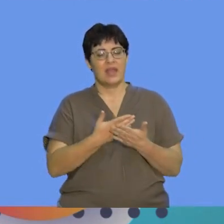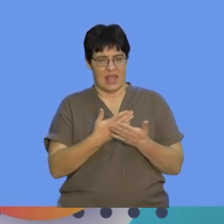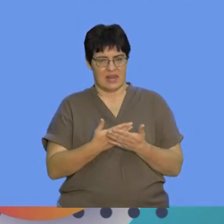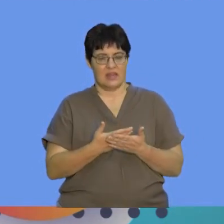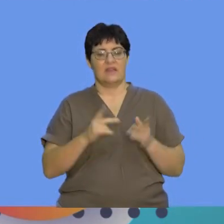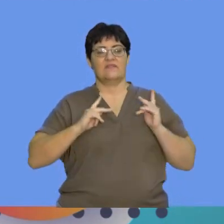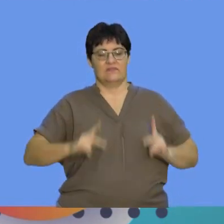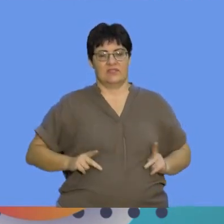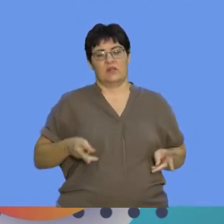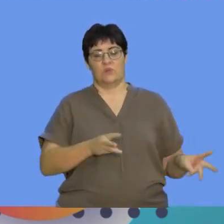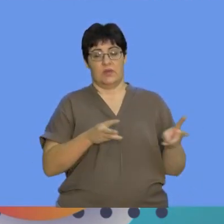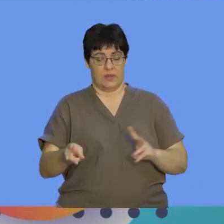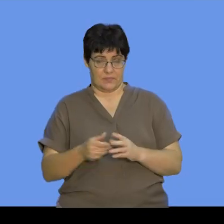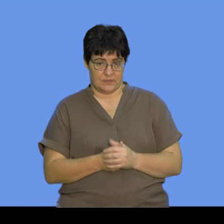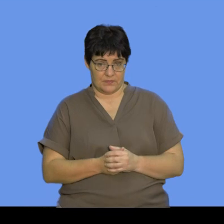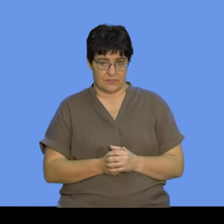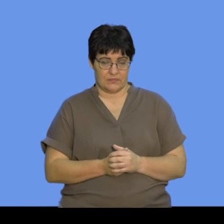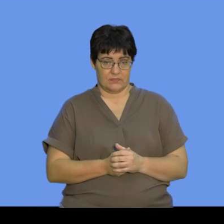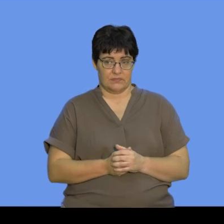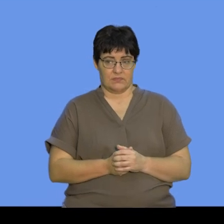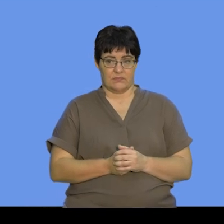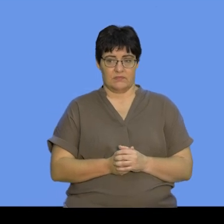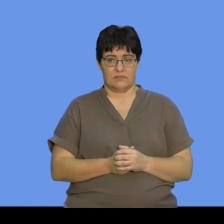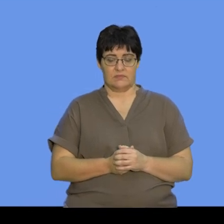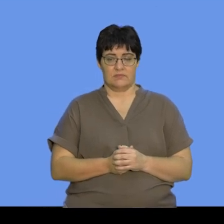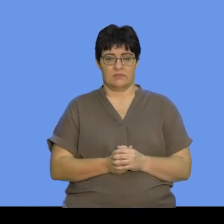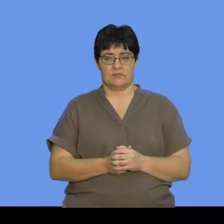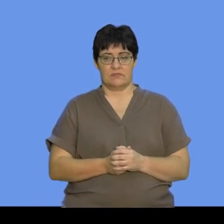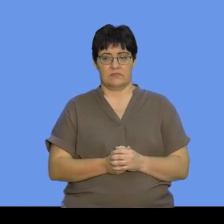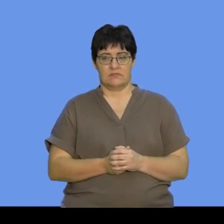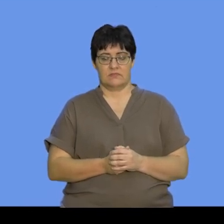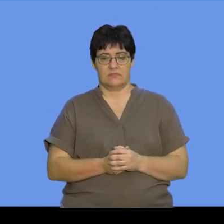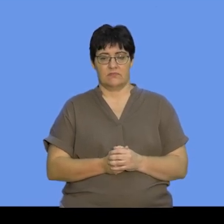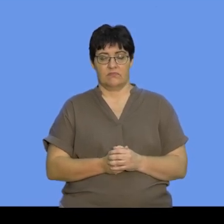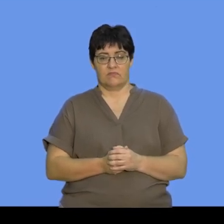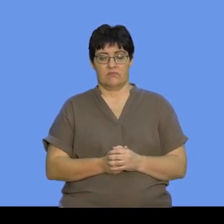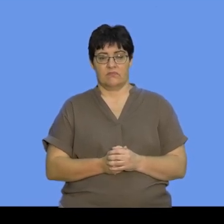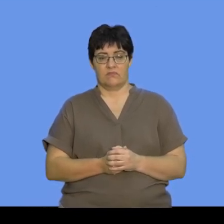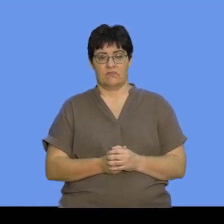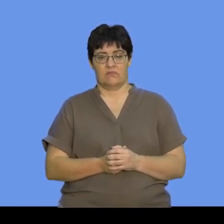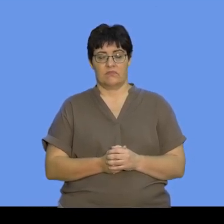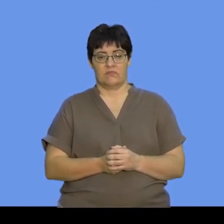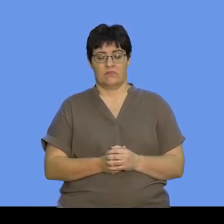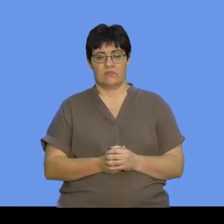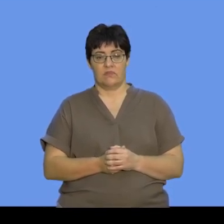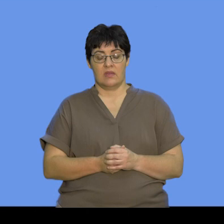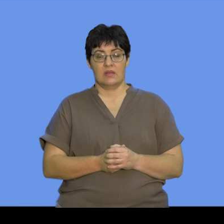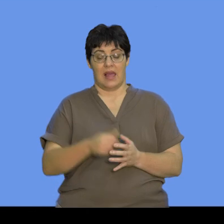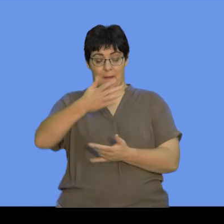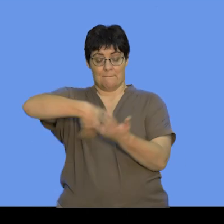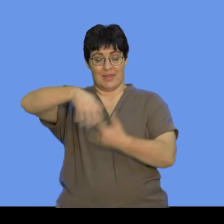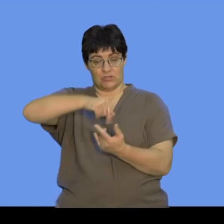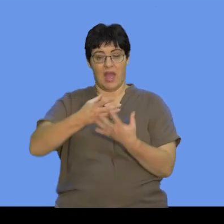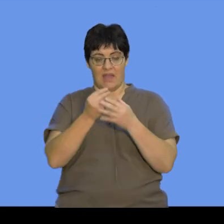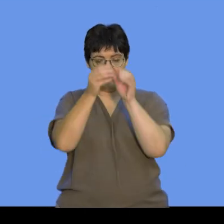techniques, right? And then in terms of the 2 categories of mixtures, we've